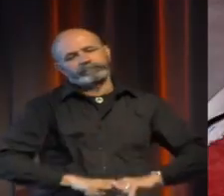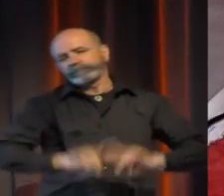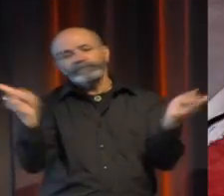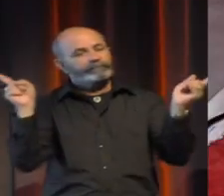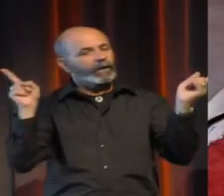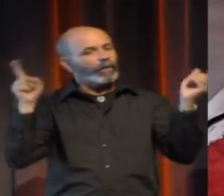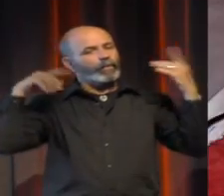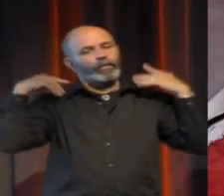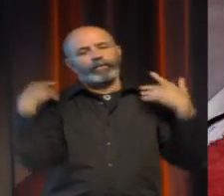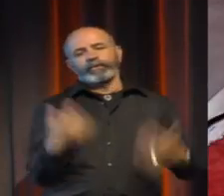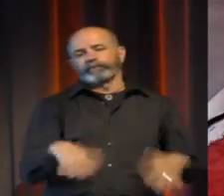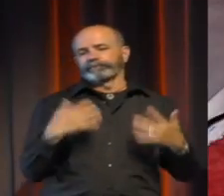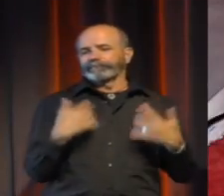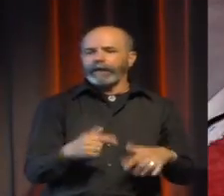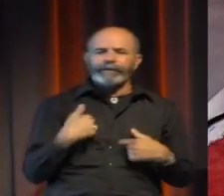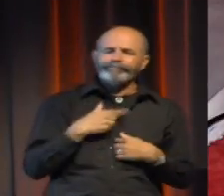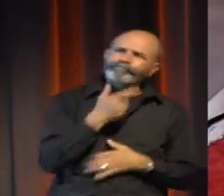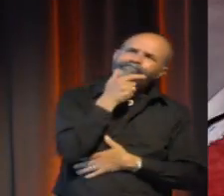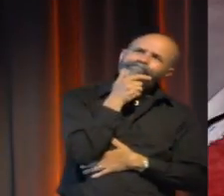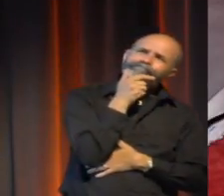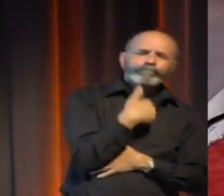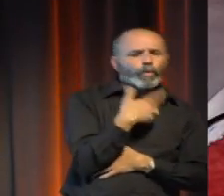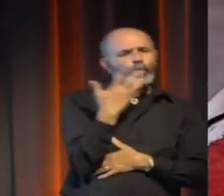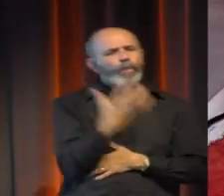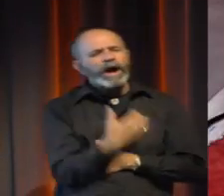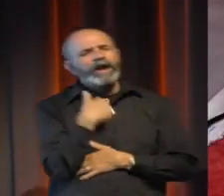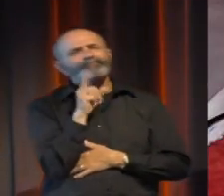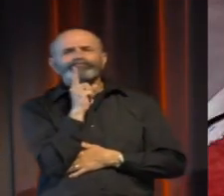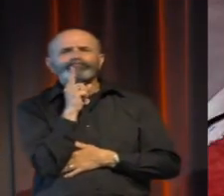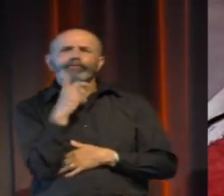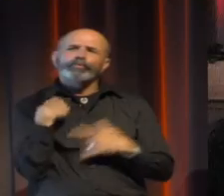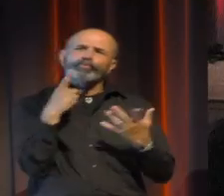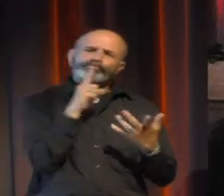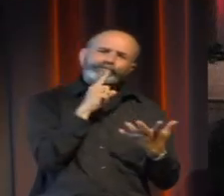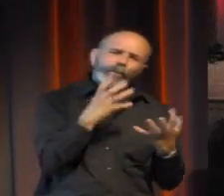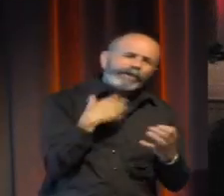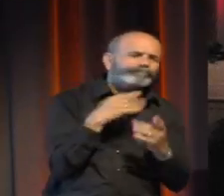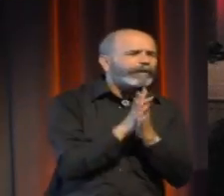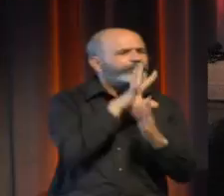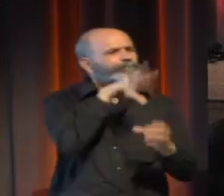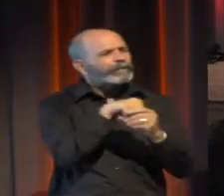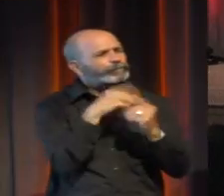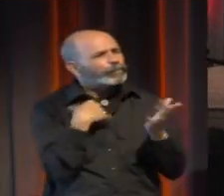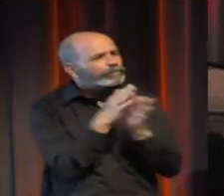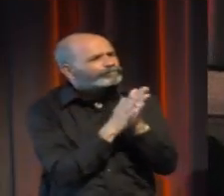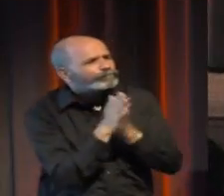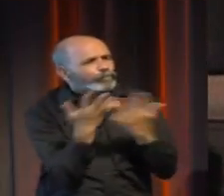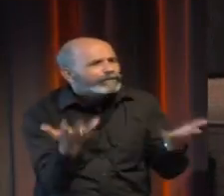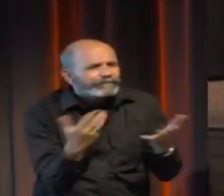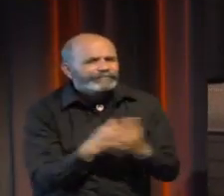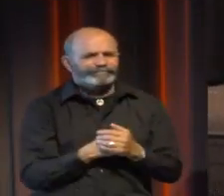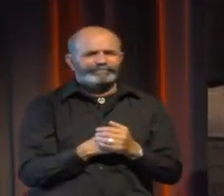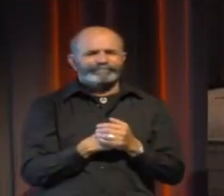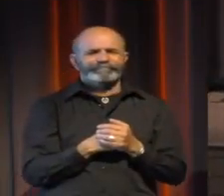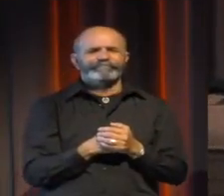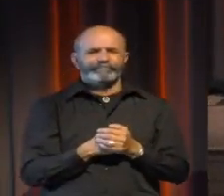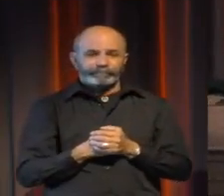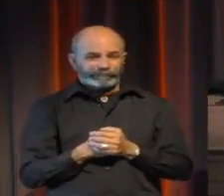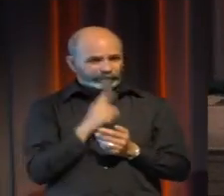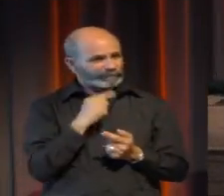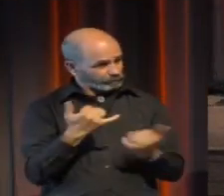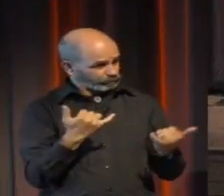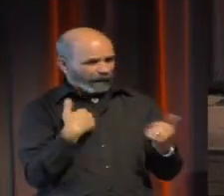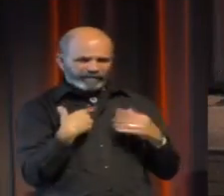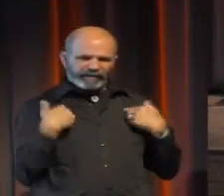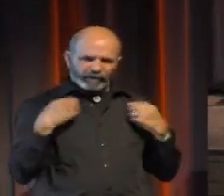out what they're really passionate about. And when you think about it, shouldn't that be everyone's goal? To find out what it